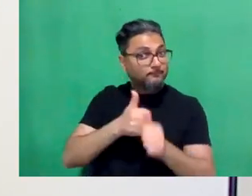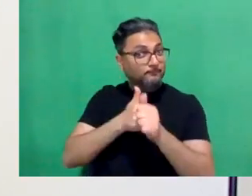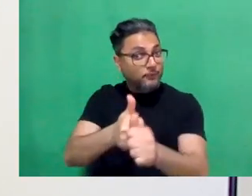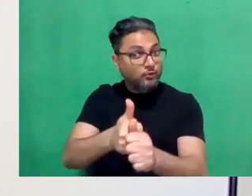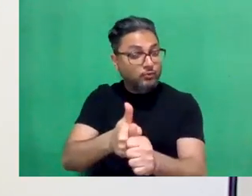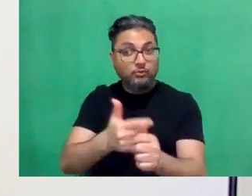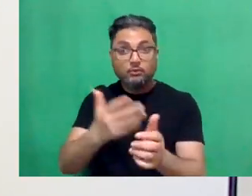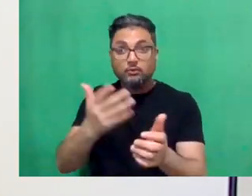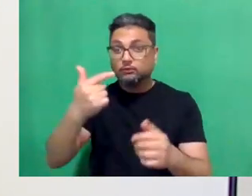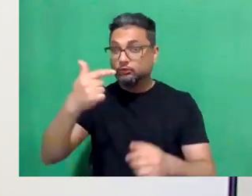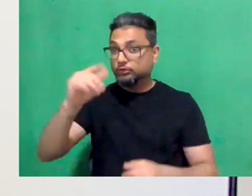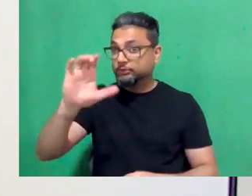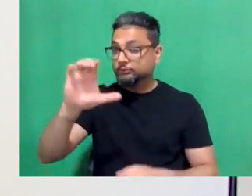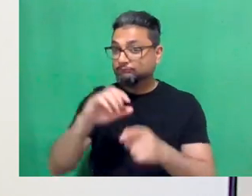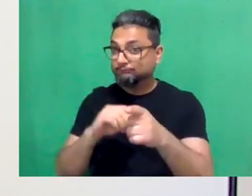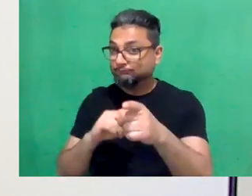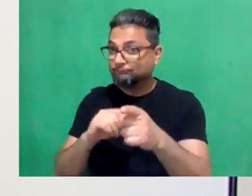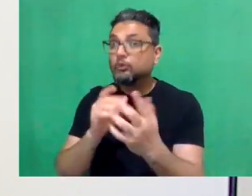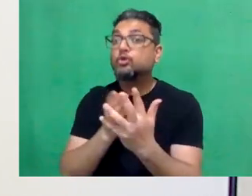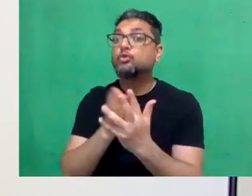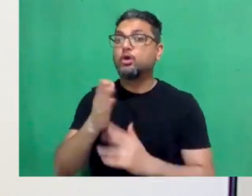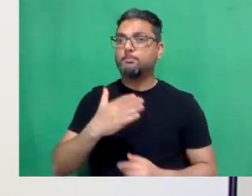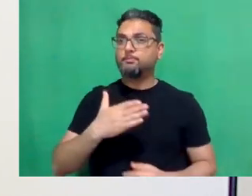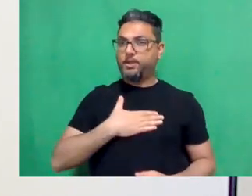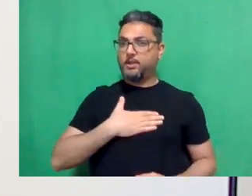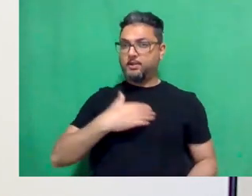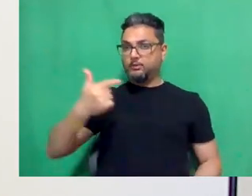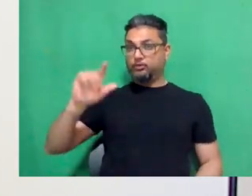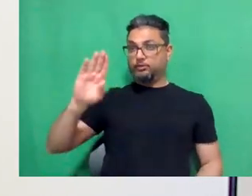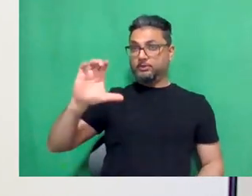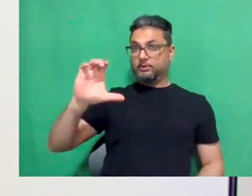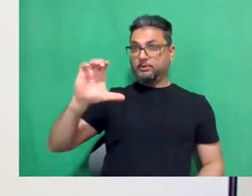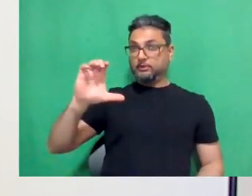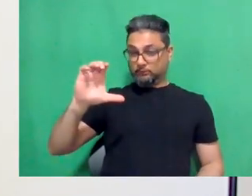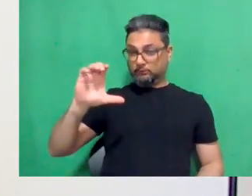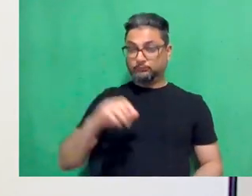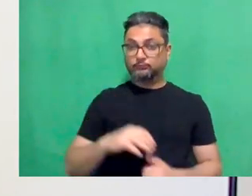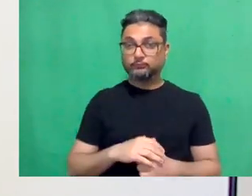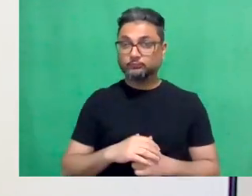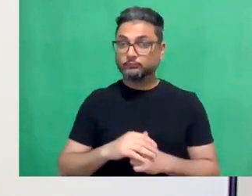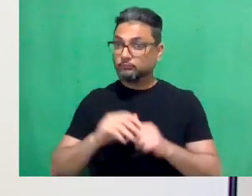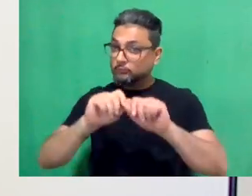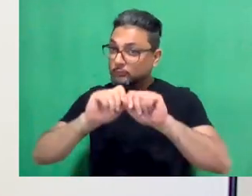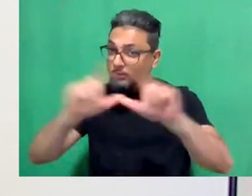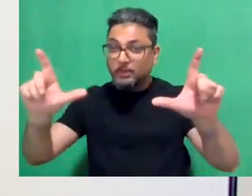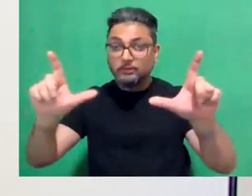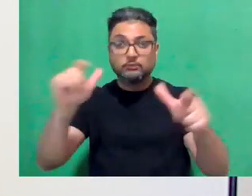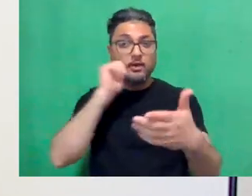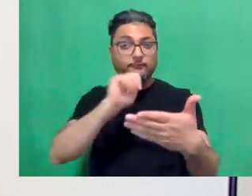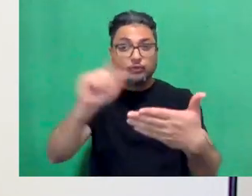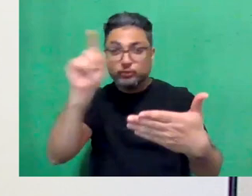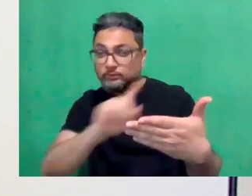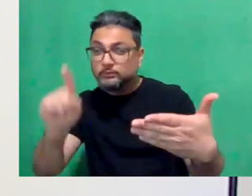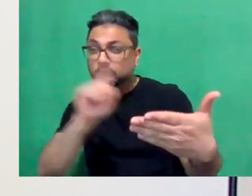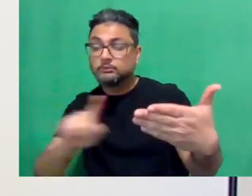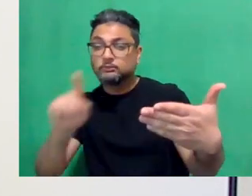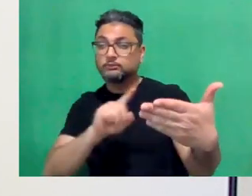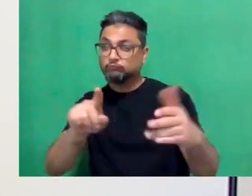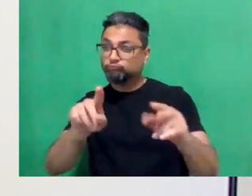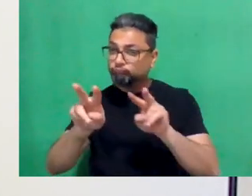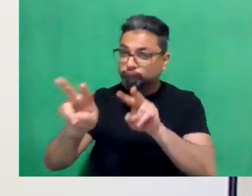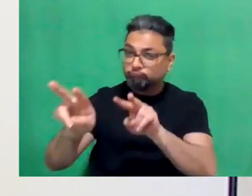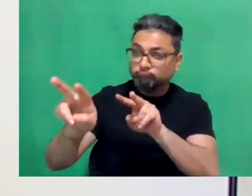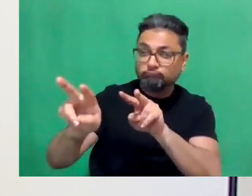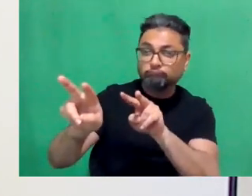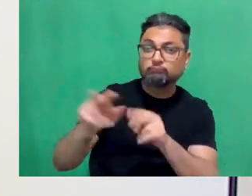happening at the college is through your My GBC newsletter sent to your email every week and by